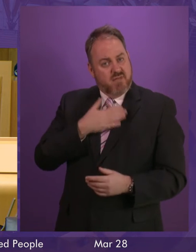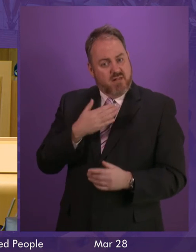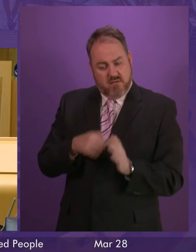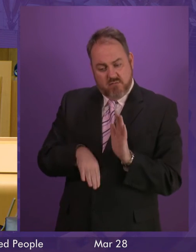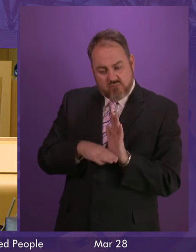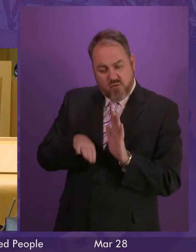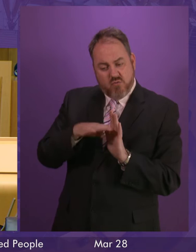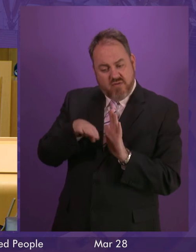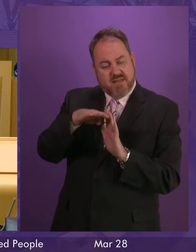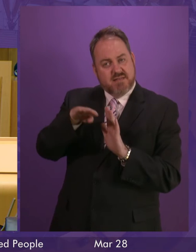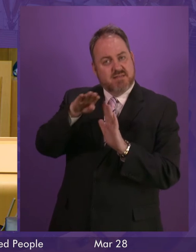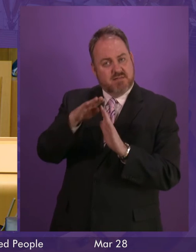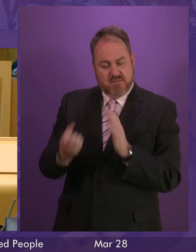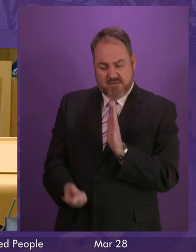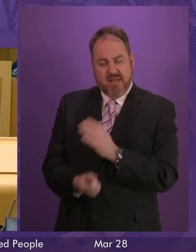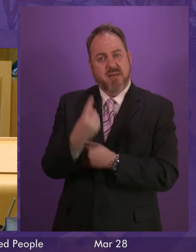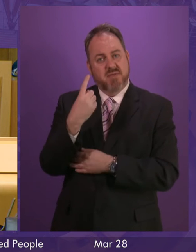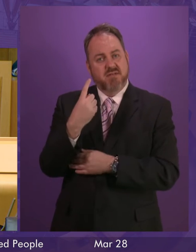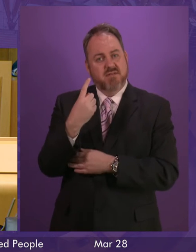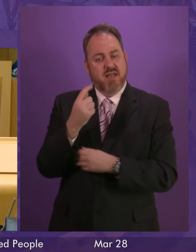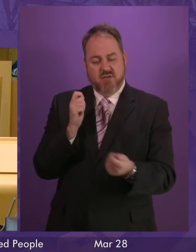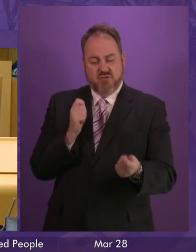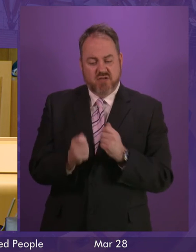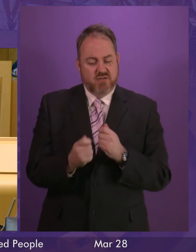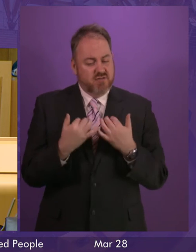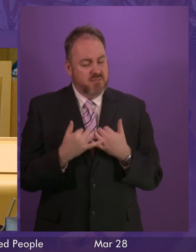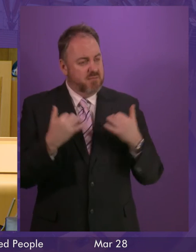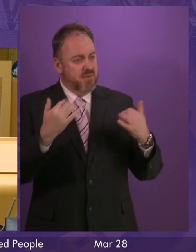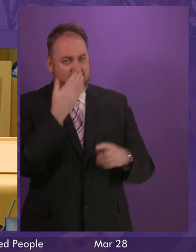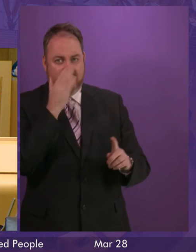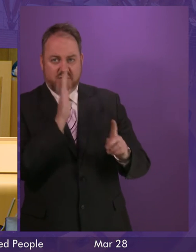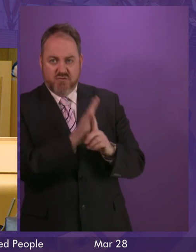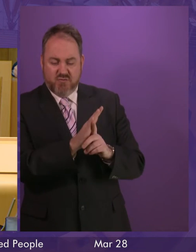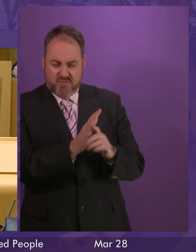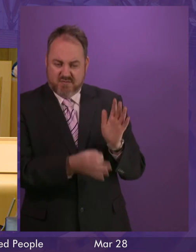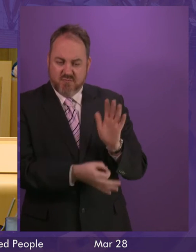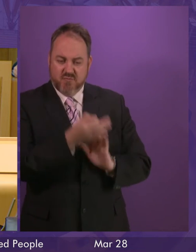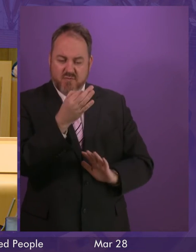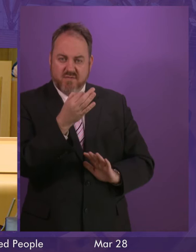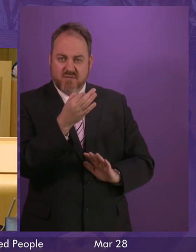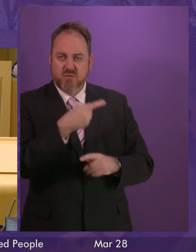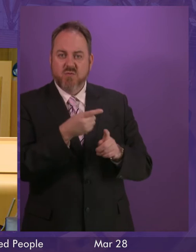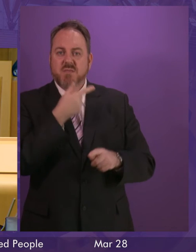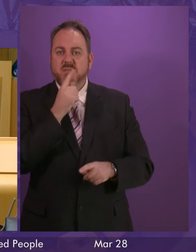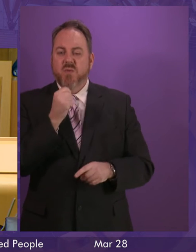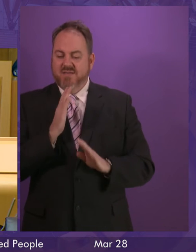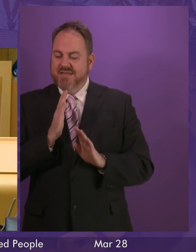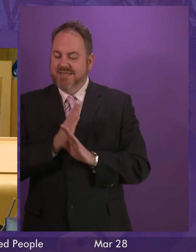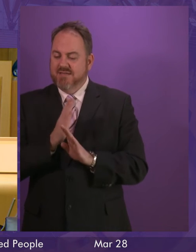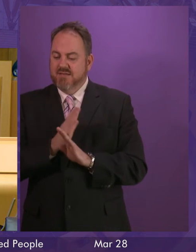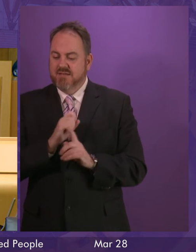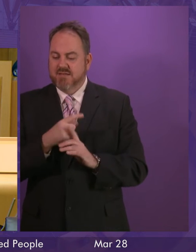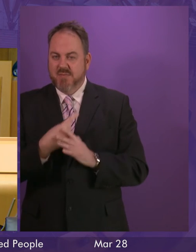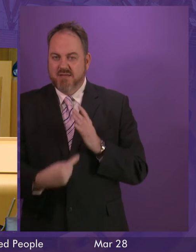in Scotland's social security system and recent public attitude changes towards hidden disabilities in particular, but too many barriers both